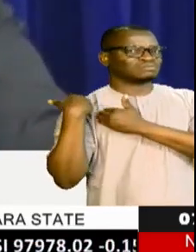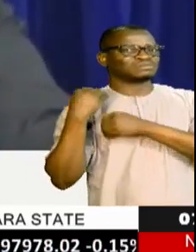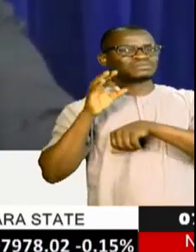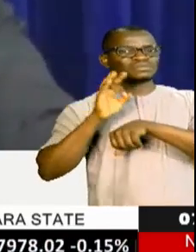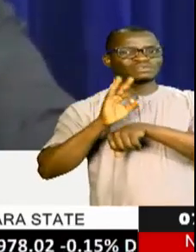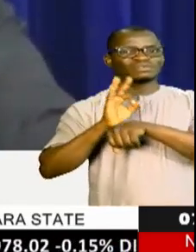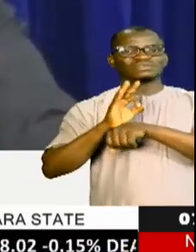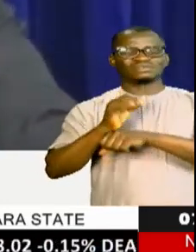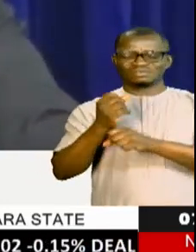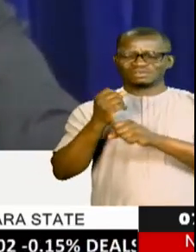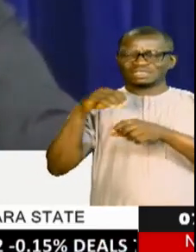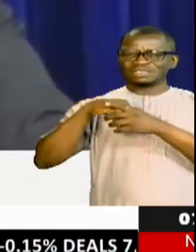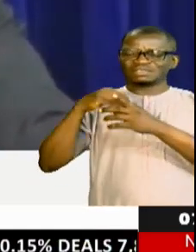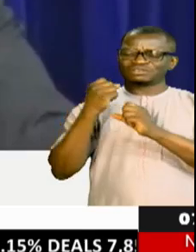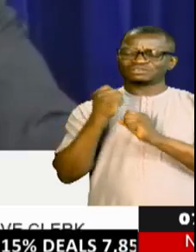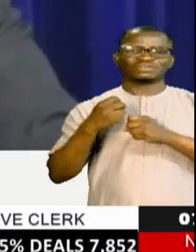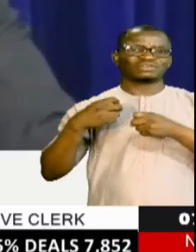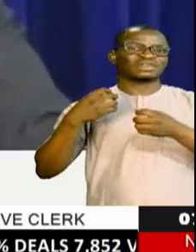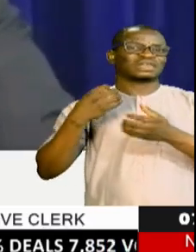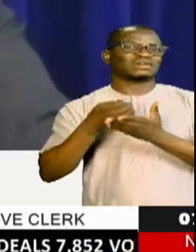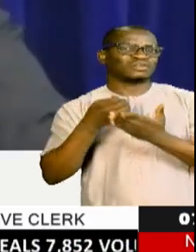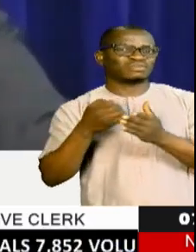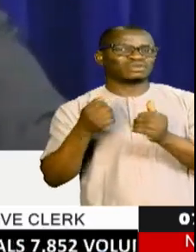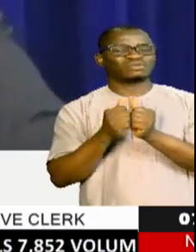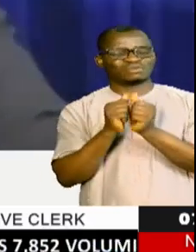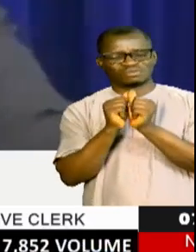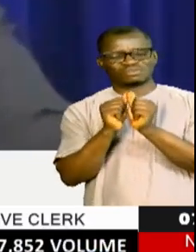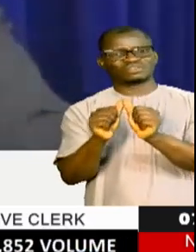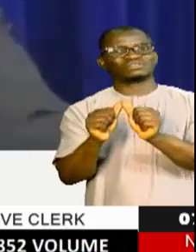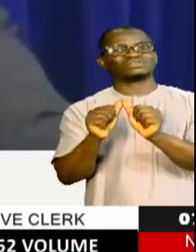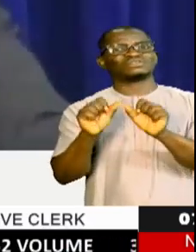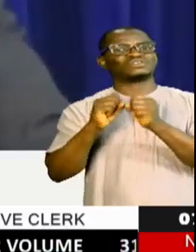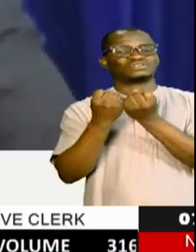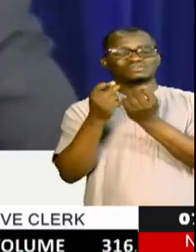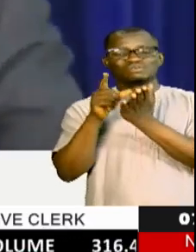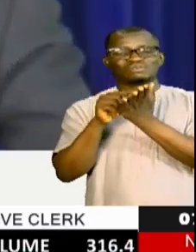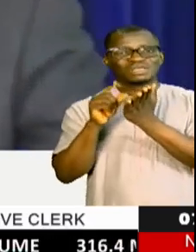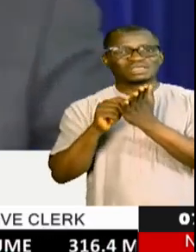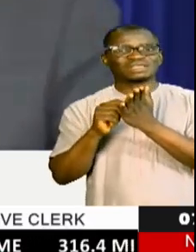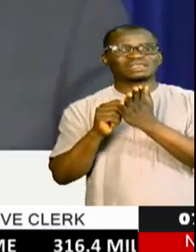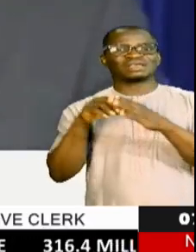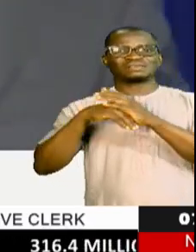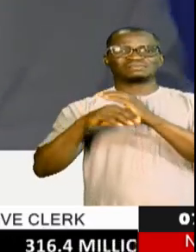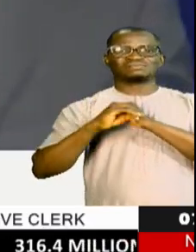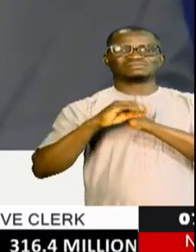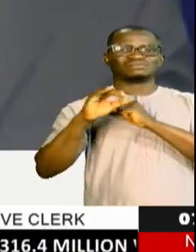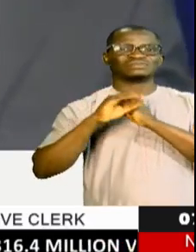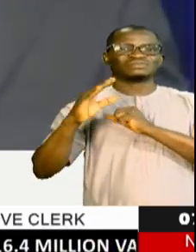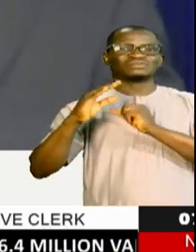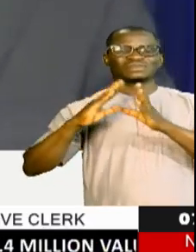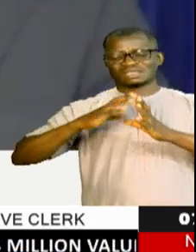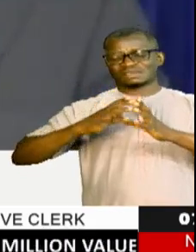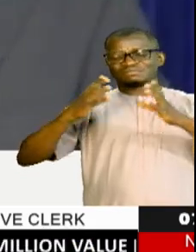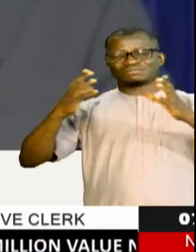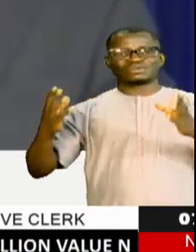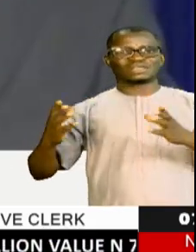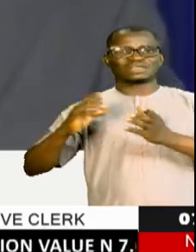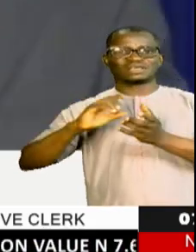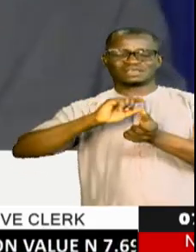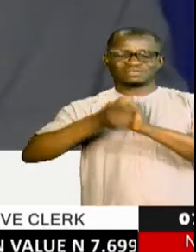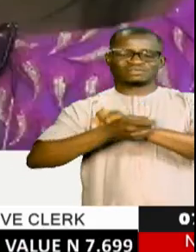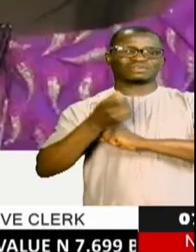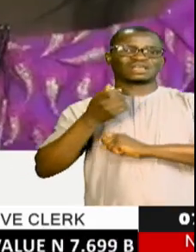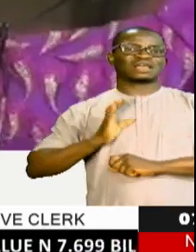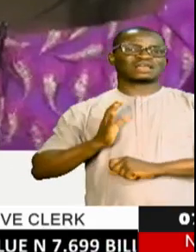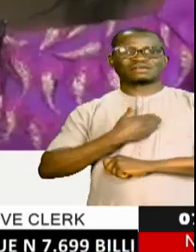a strong economy and a resilient media sector play in fostering a prosperous, informed, and democratic